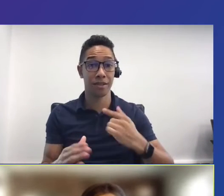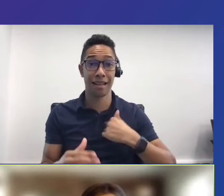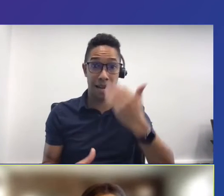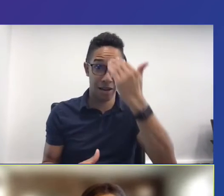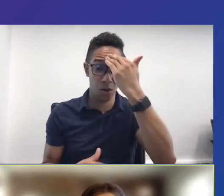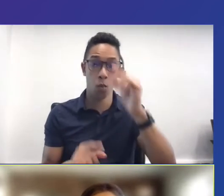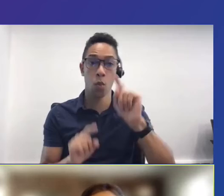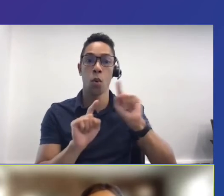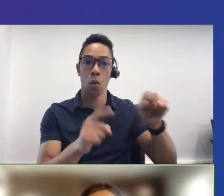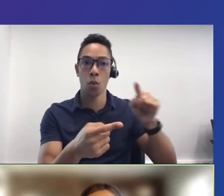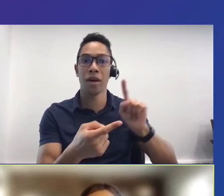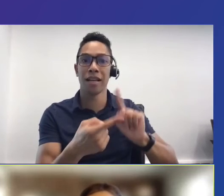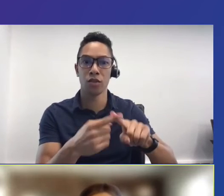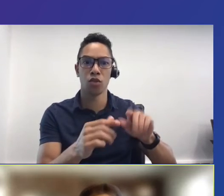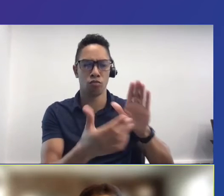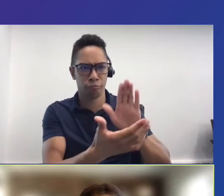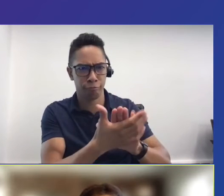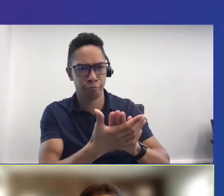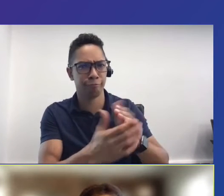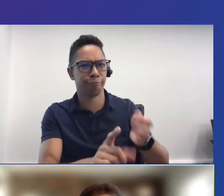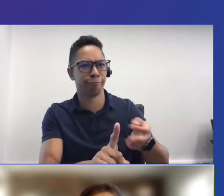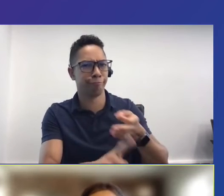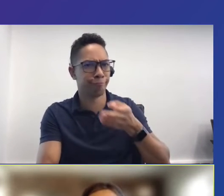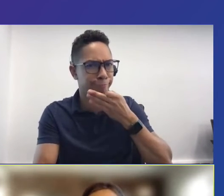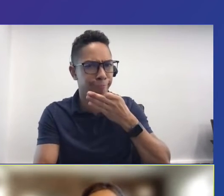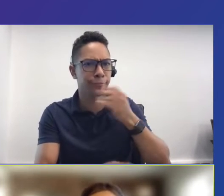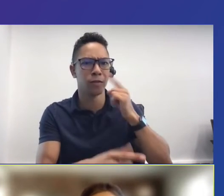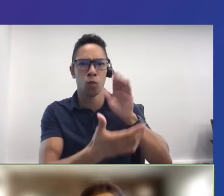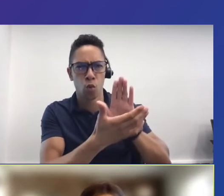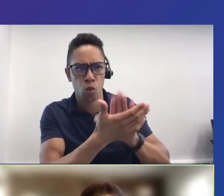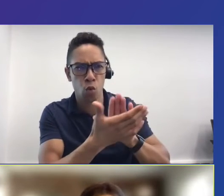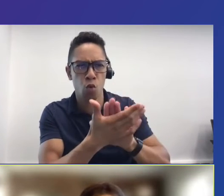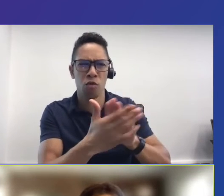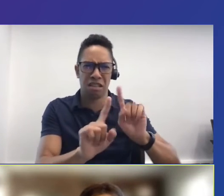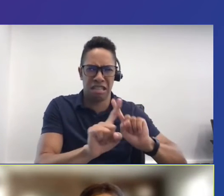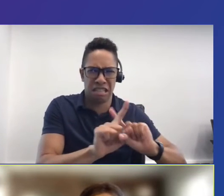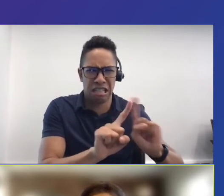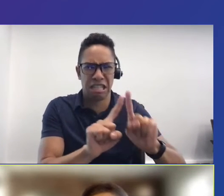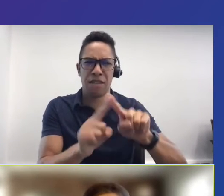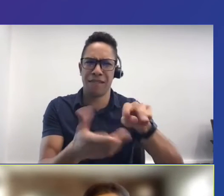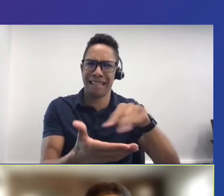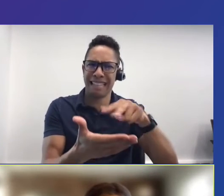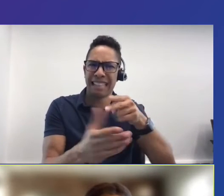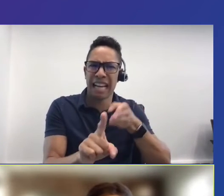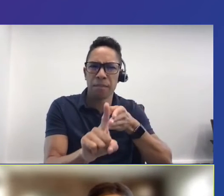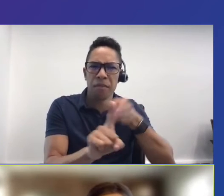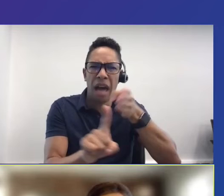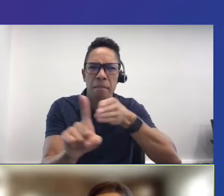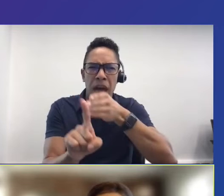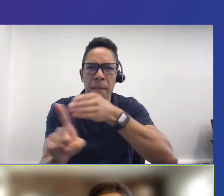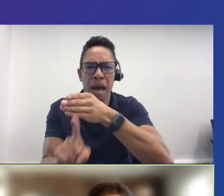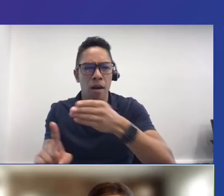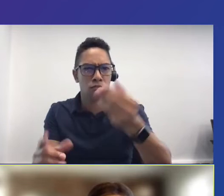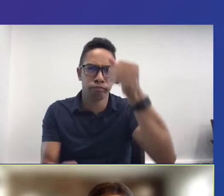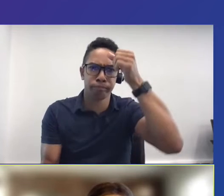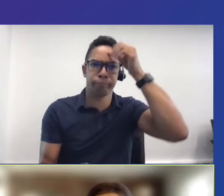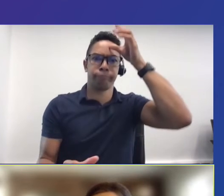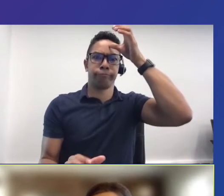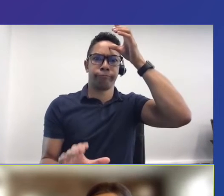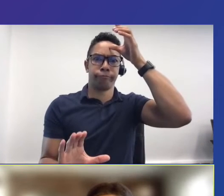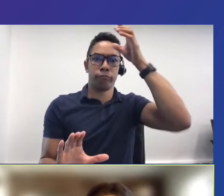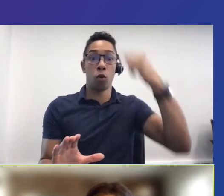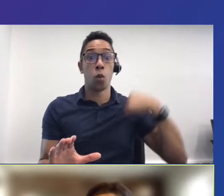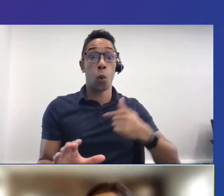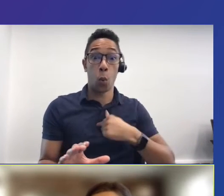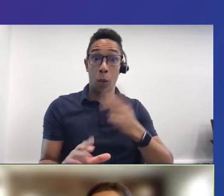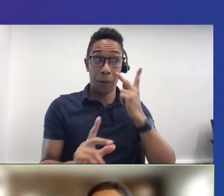ballet class, they went to Afro-Haitian class, they went to modern dance class, Limon, everything. And we saw each other there, and then we hung